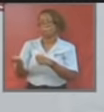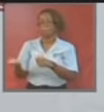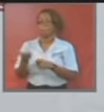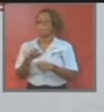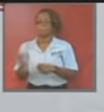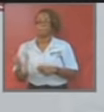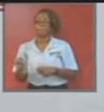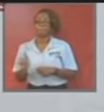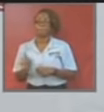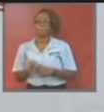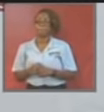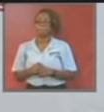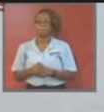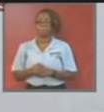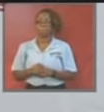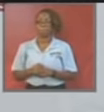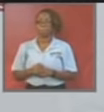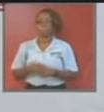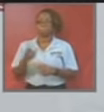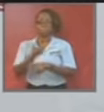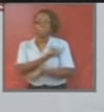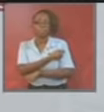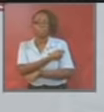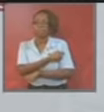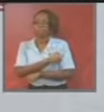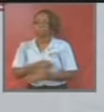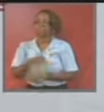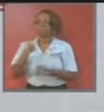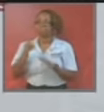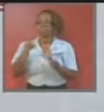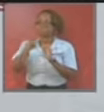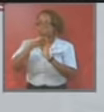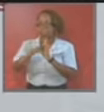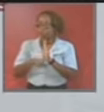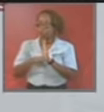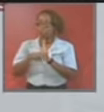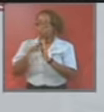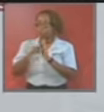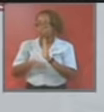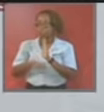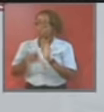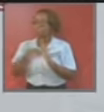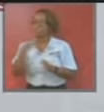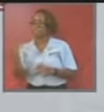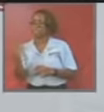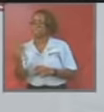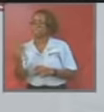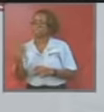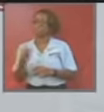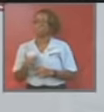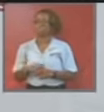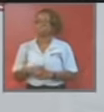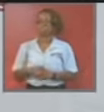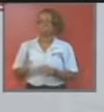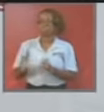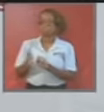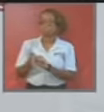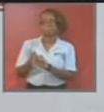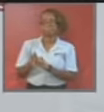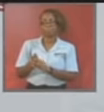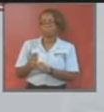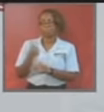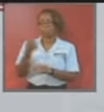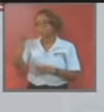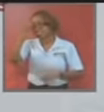to reduce the risk of severe disease. In all of the trials, it has been shown to reduce the risk of presenting with